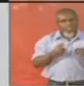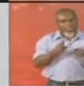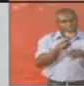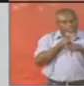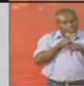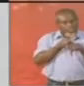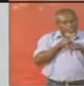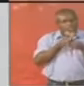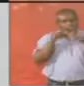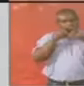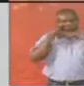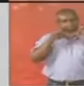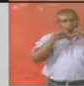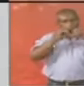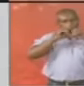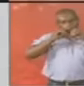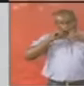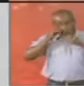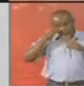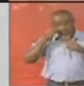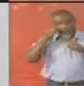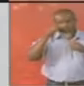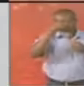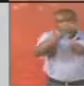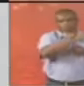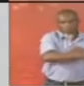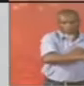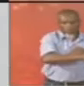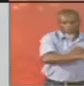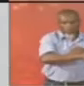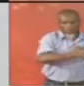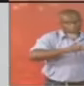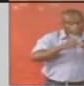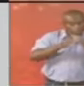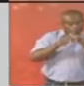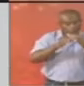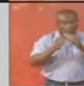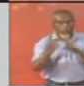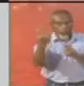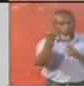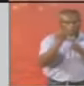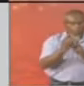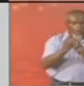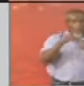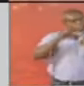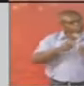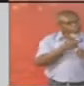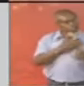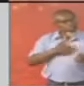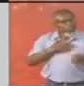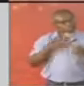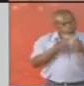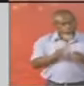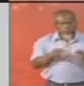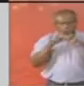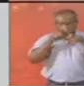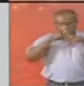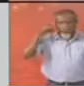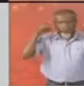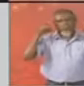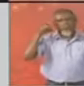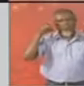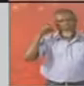soon as someone enters the office, which is what I also have to do, you would need to place the mask back on immediately. Now, in terms